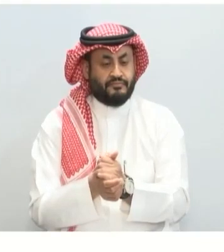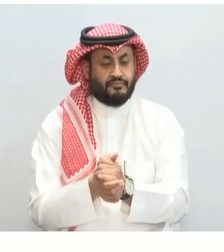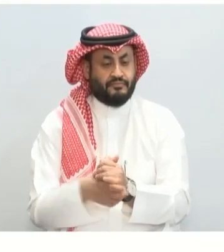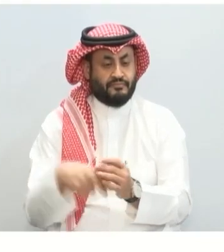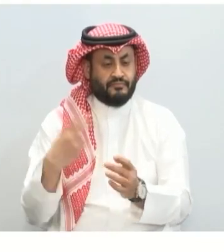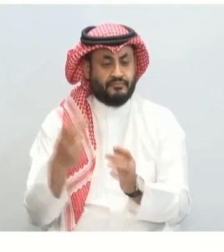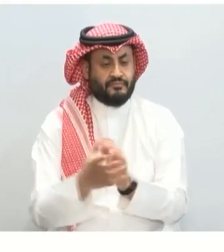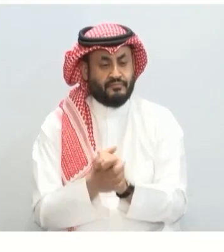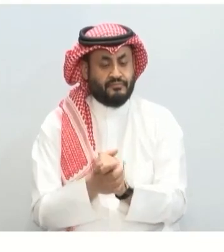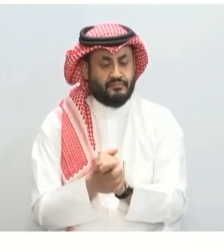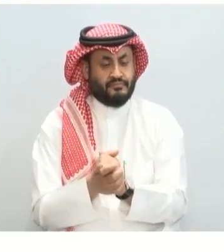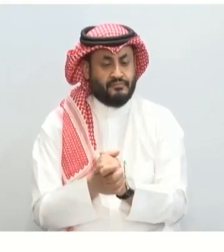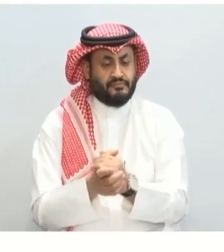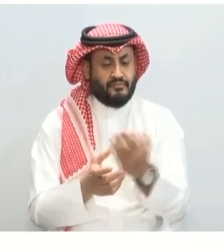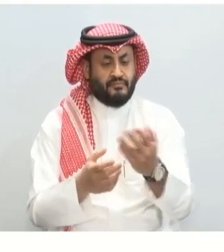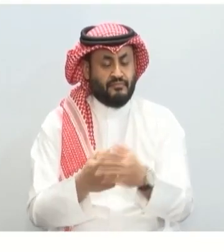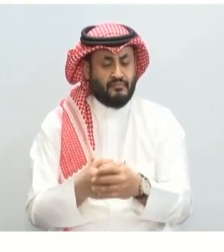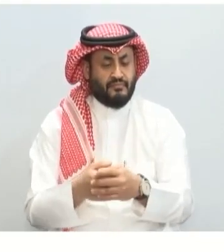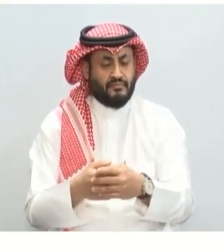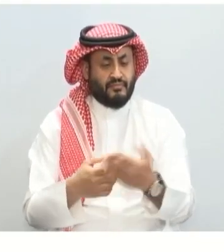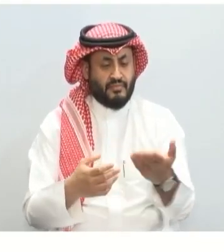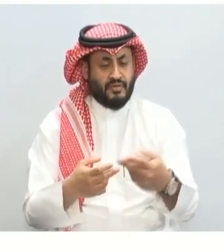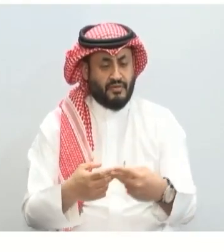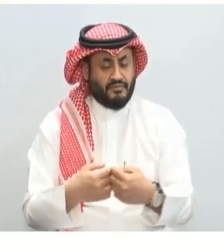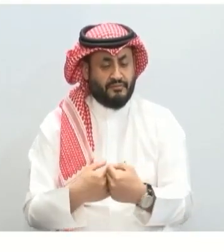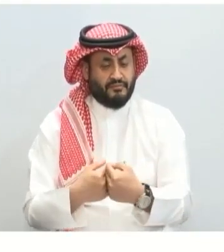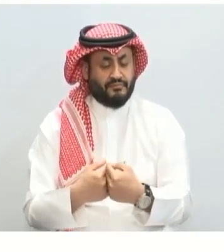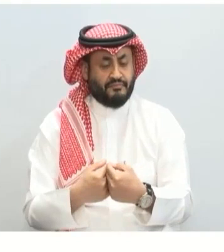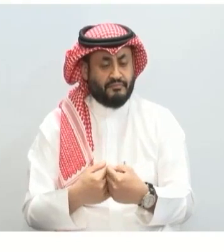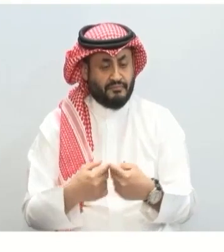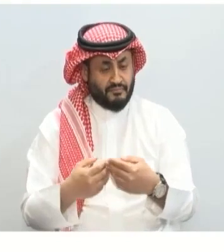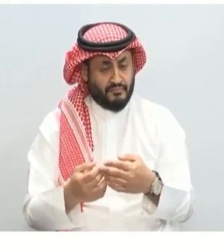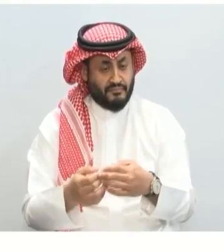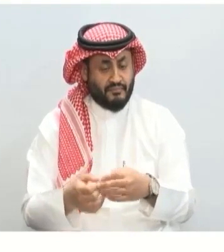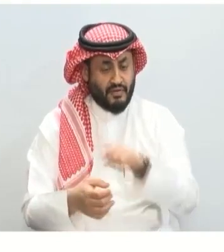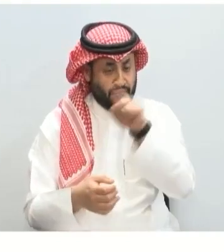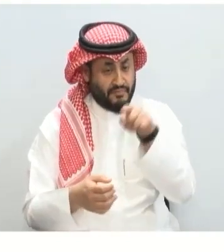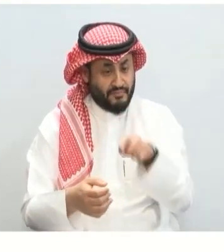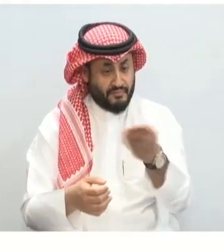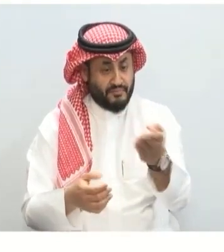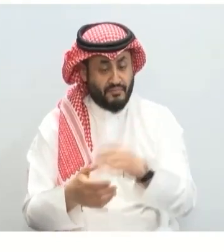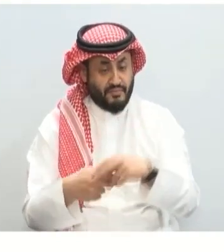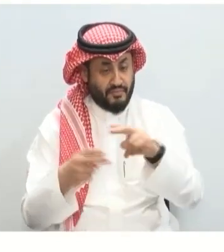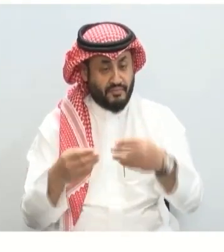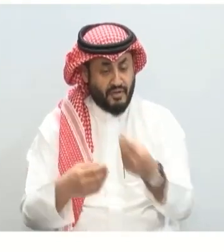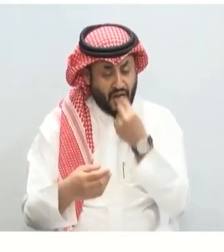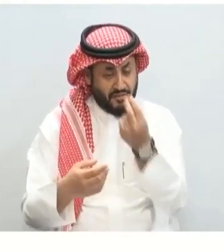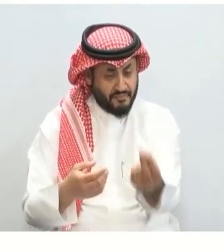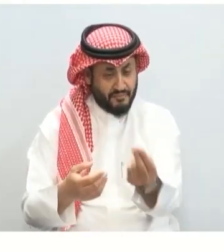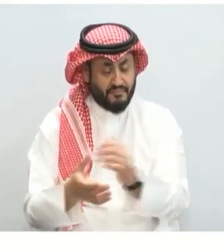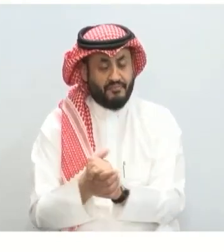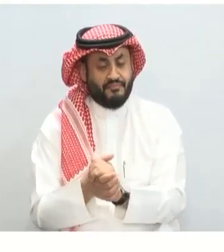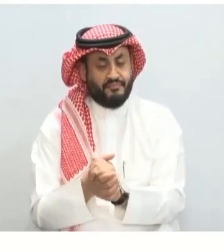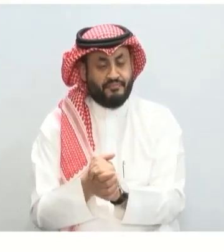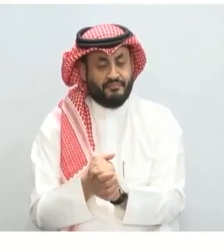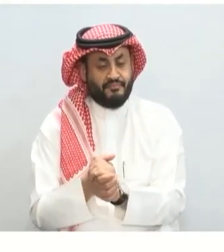you like to try the creme brulee, for example? Would you like to try the creme brulee, for